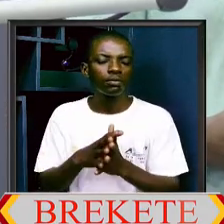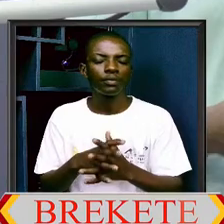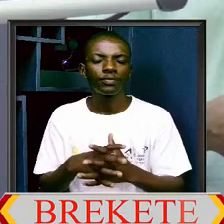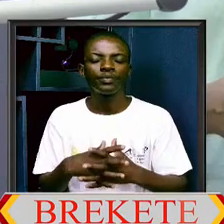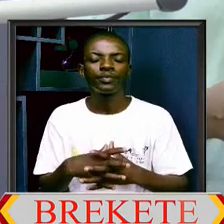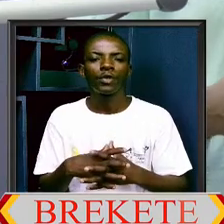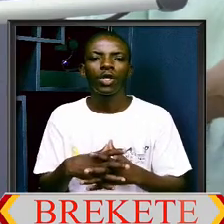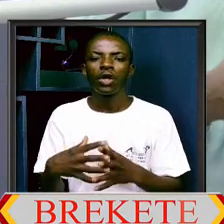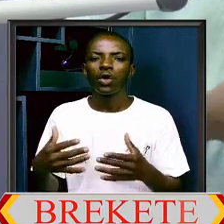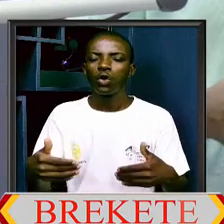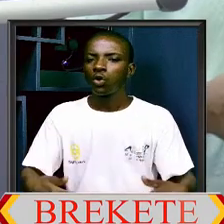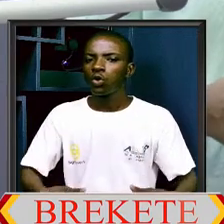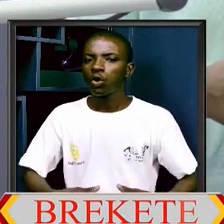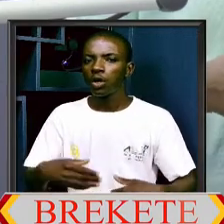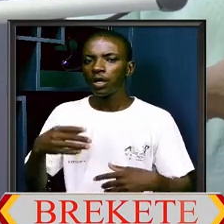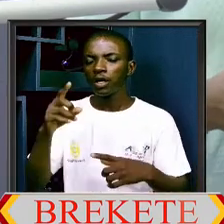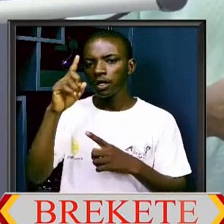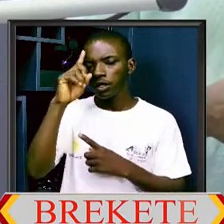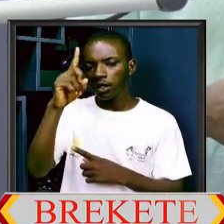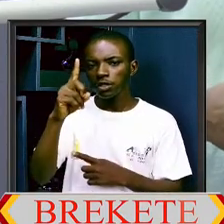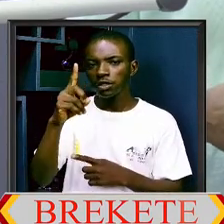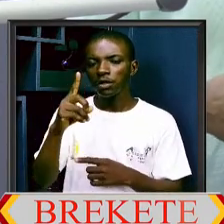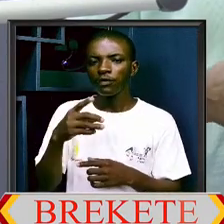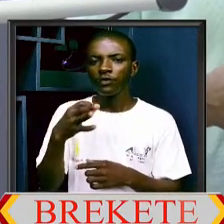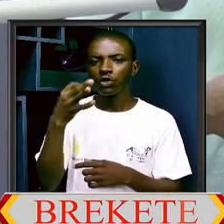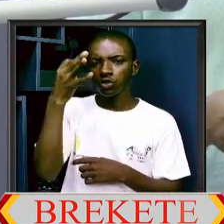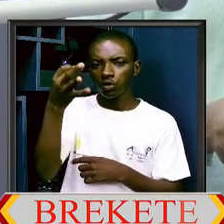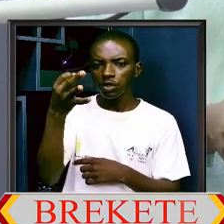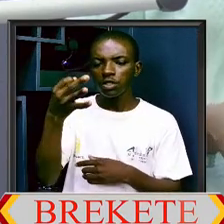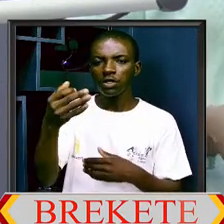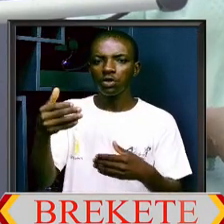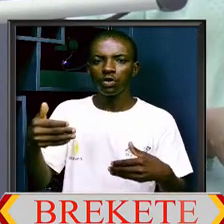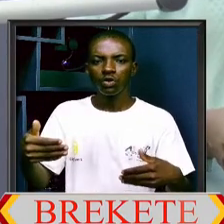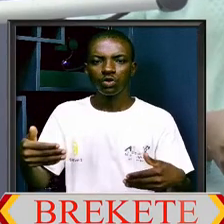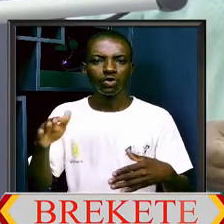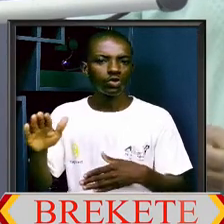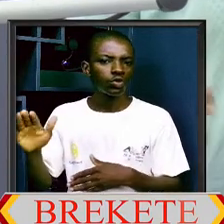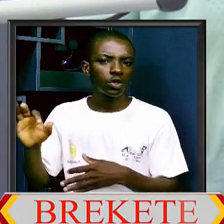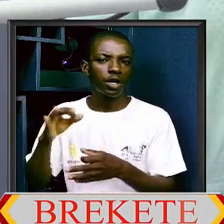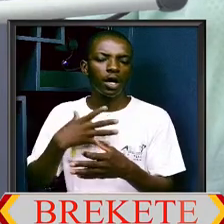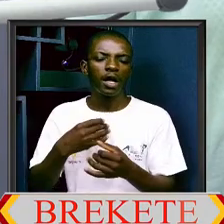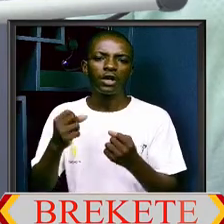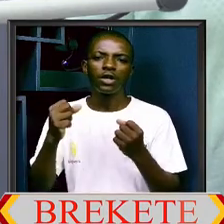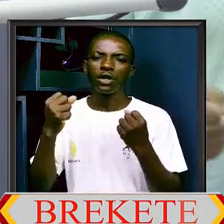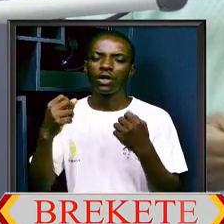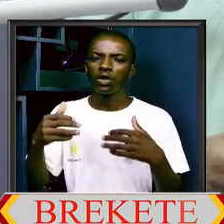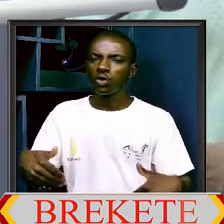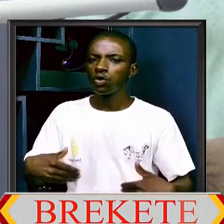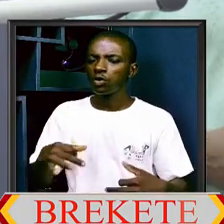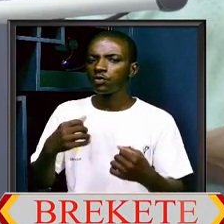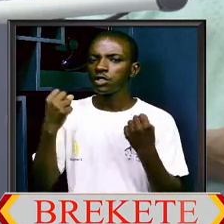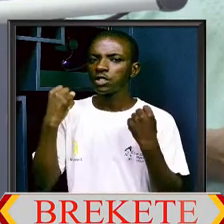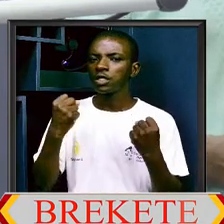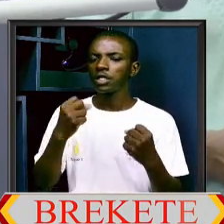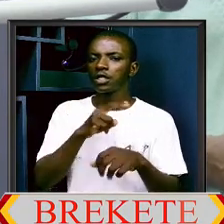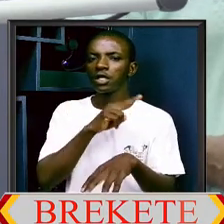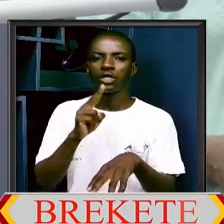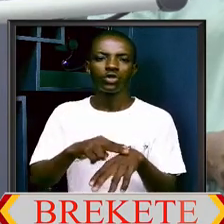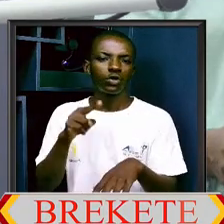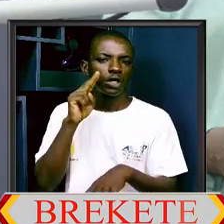top young intelligent patriotic and futuristic children and the Youth of this great